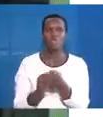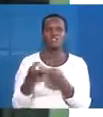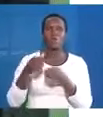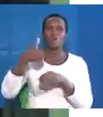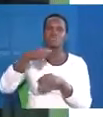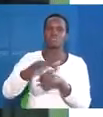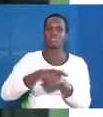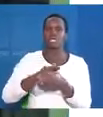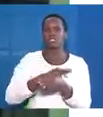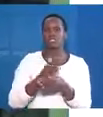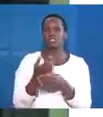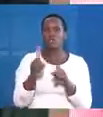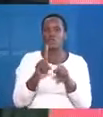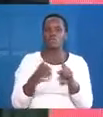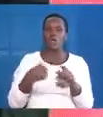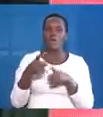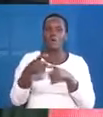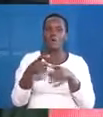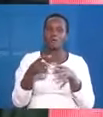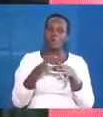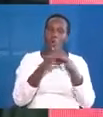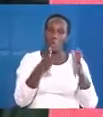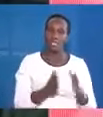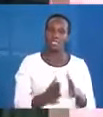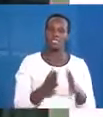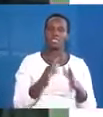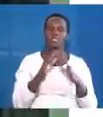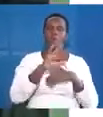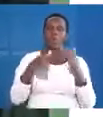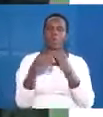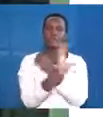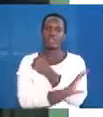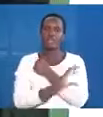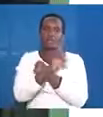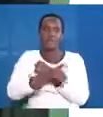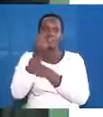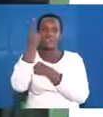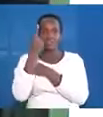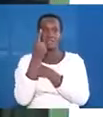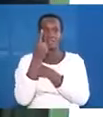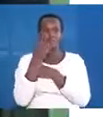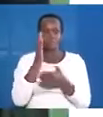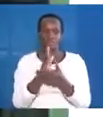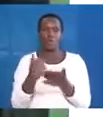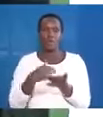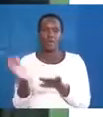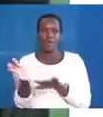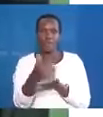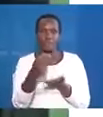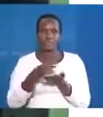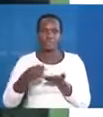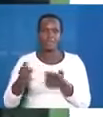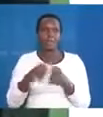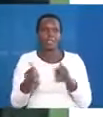coordinators across the country must understand that other than collecting signatures, they have a duty